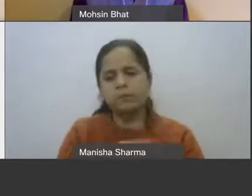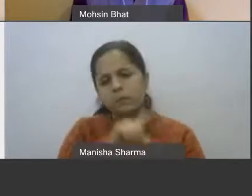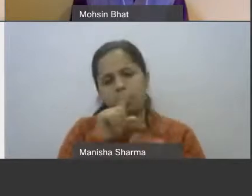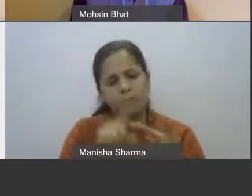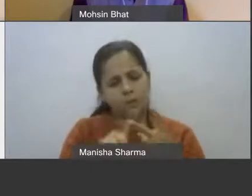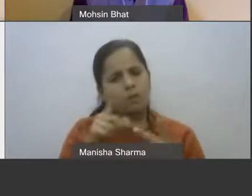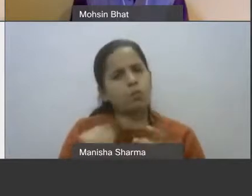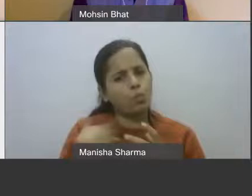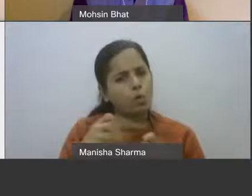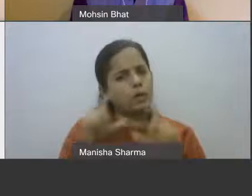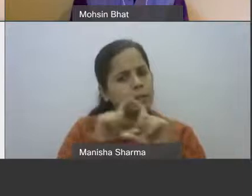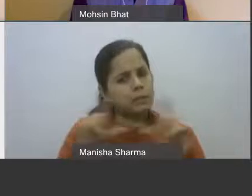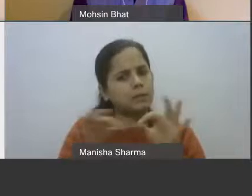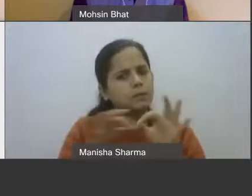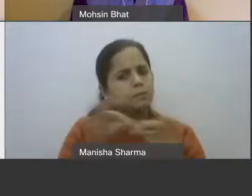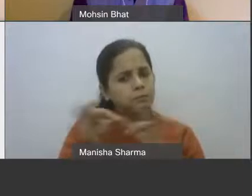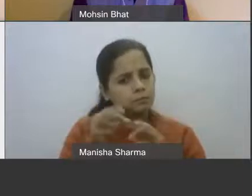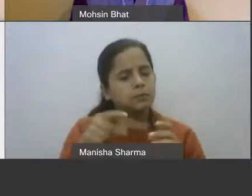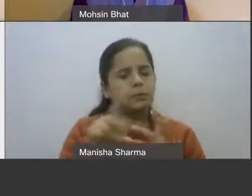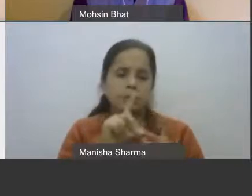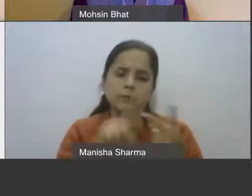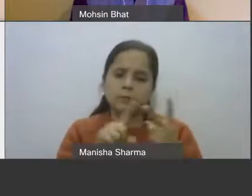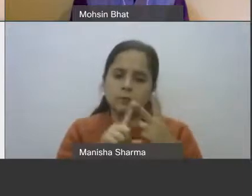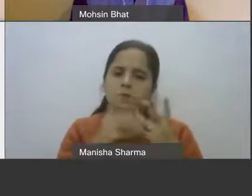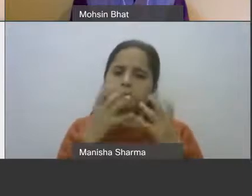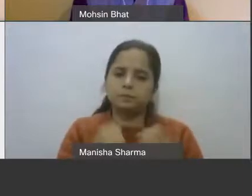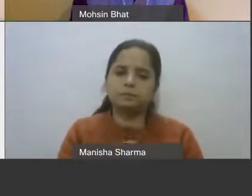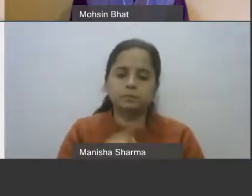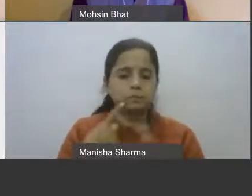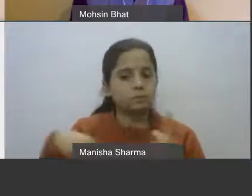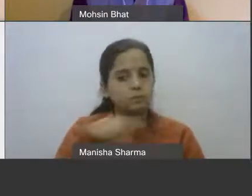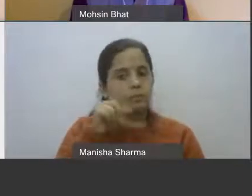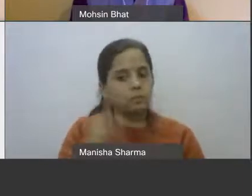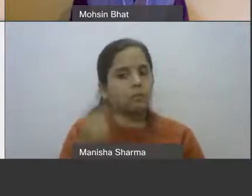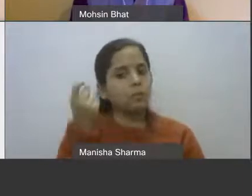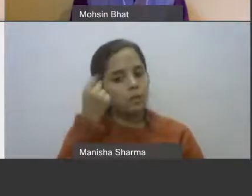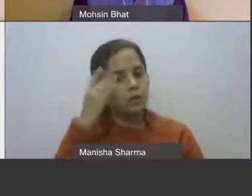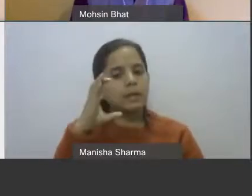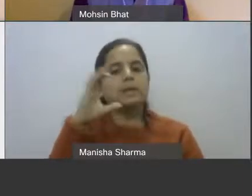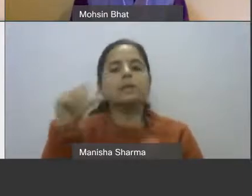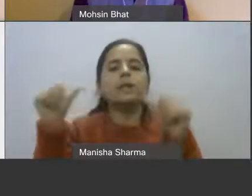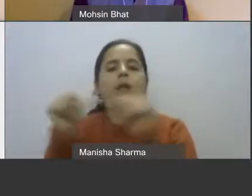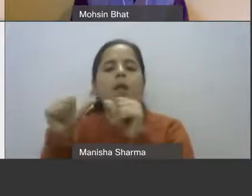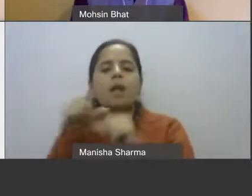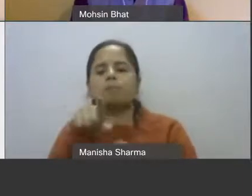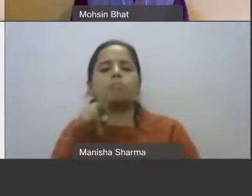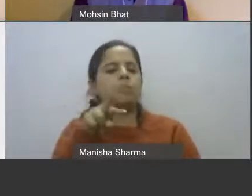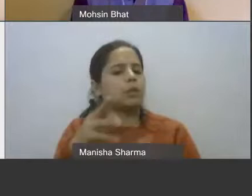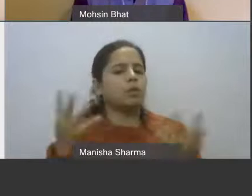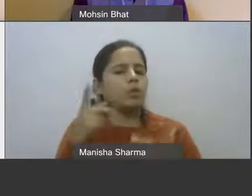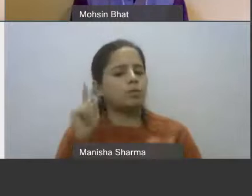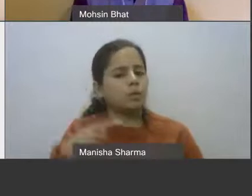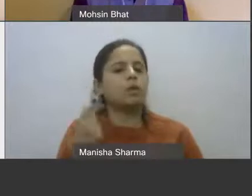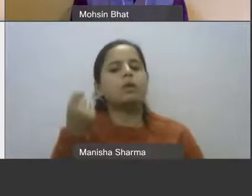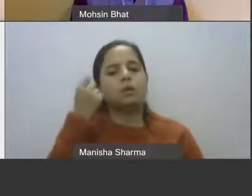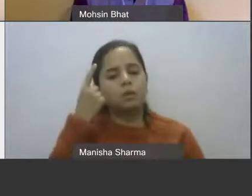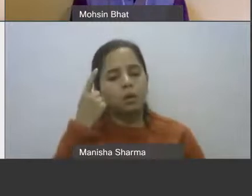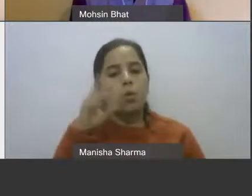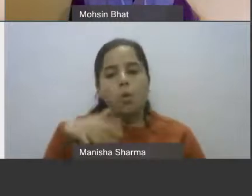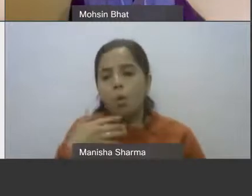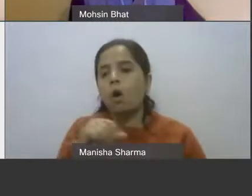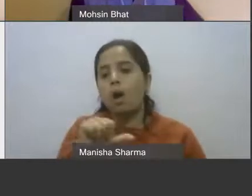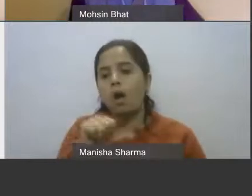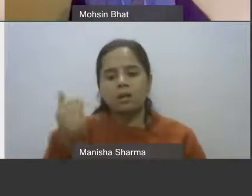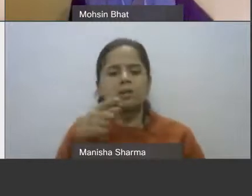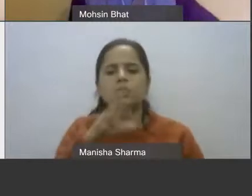or perhaps make a second preliminary point is that we should understand what the CAA is about. And we should, of course, not understand